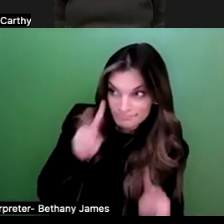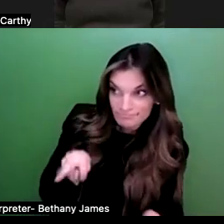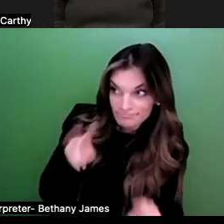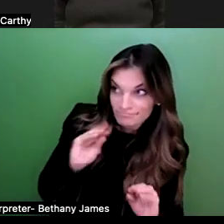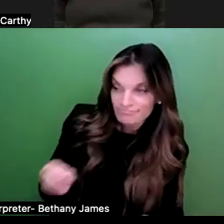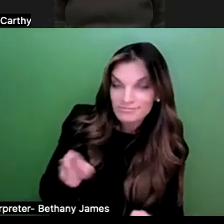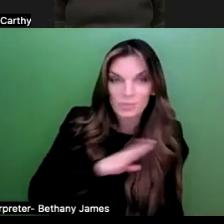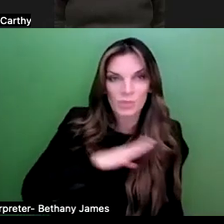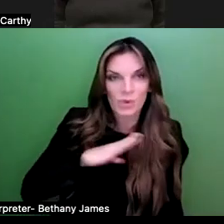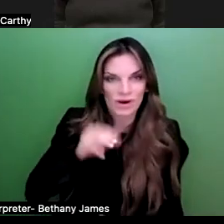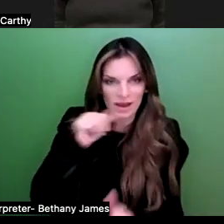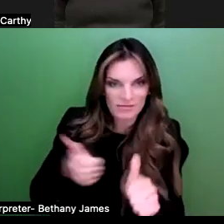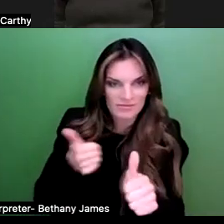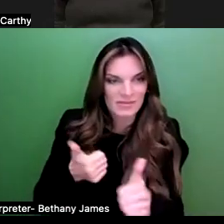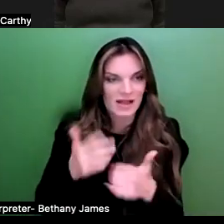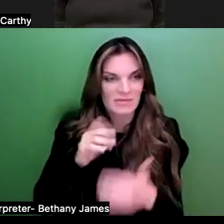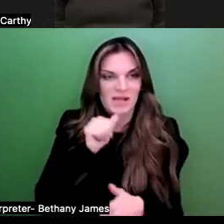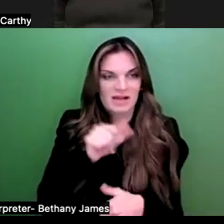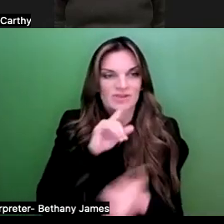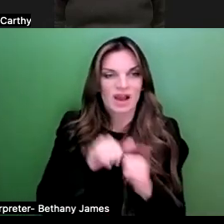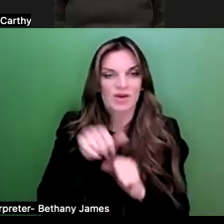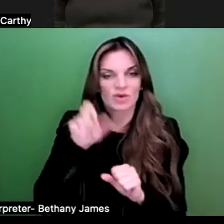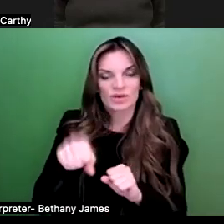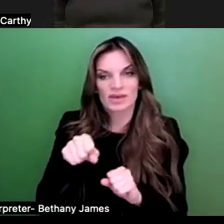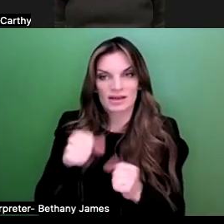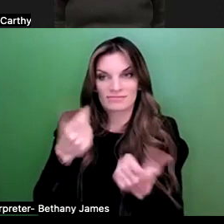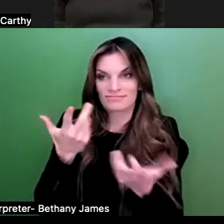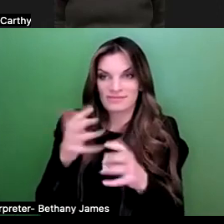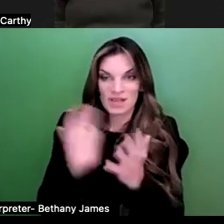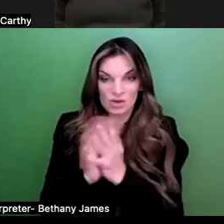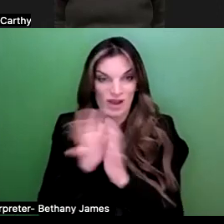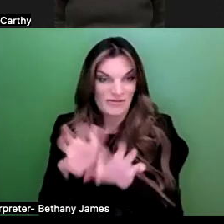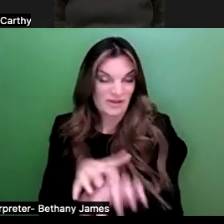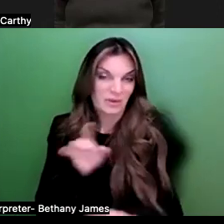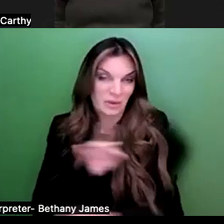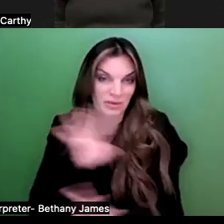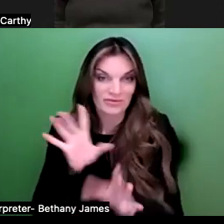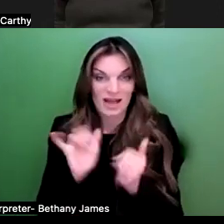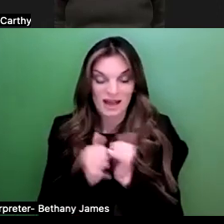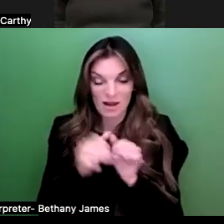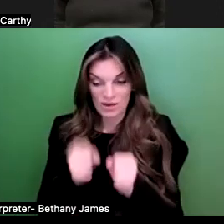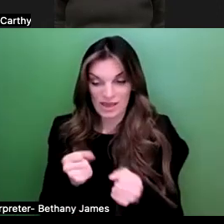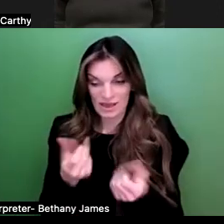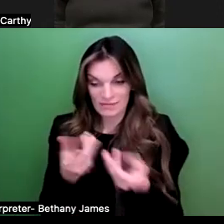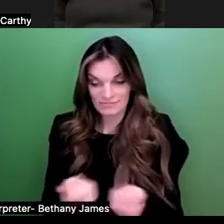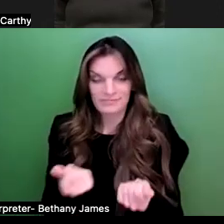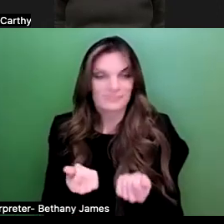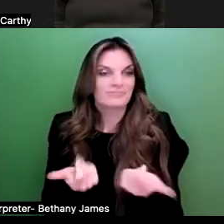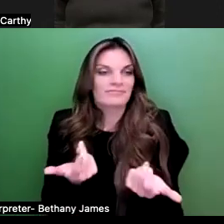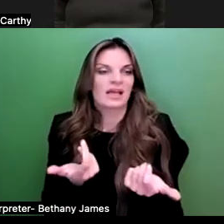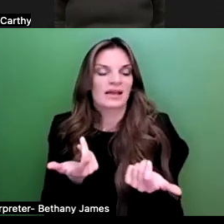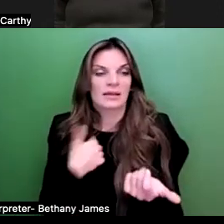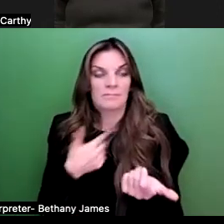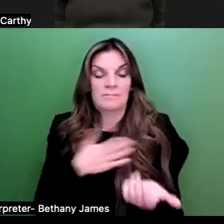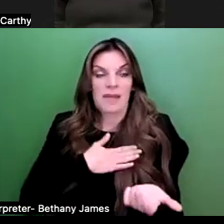I'm not sure what you can do about congestion. I really don't know what you can do about congestion other than not making it worse. I